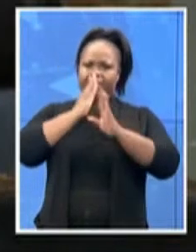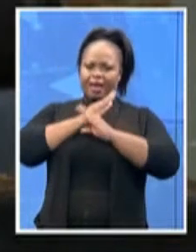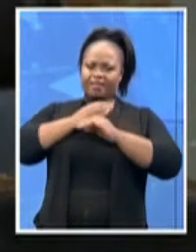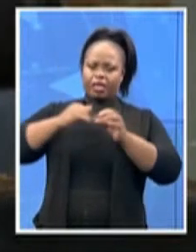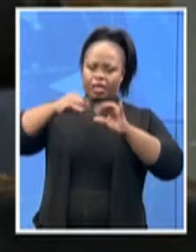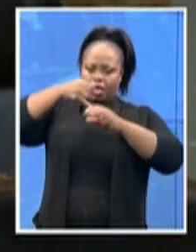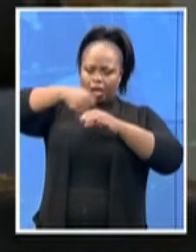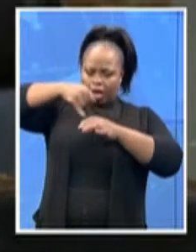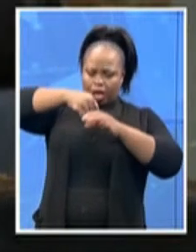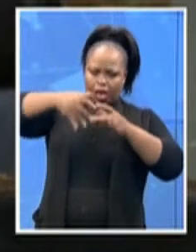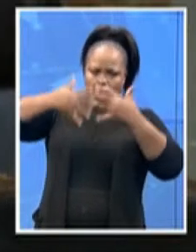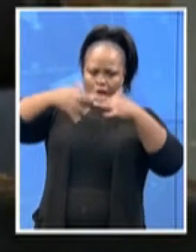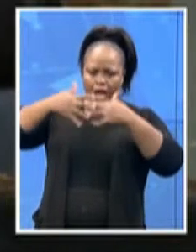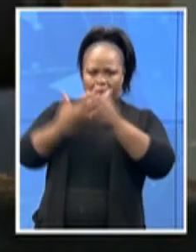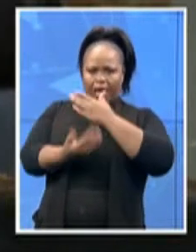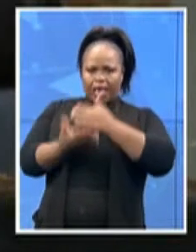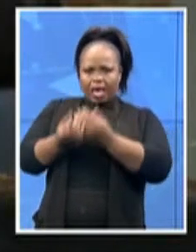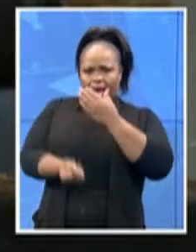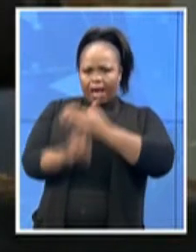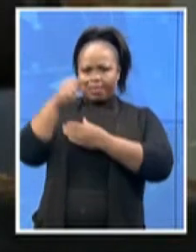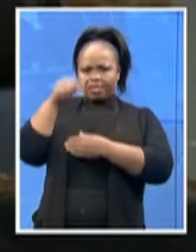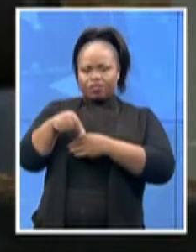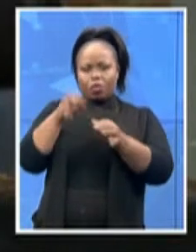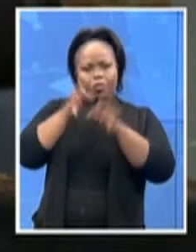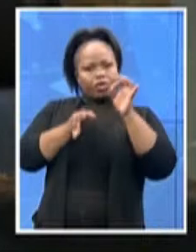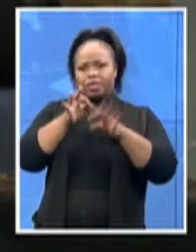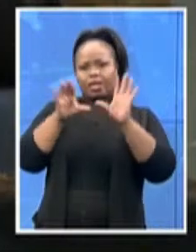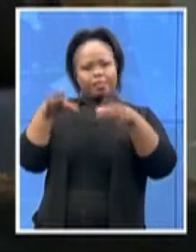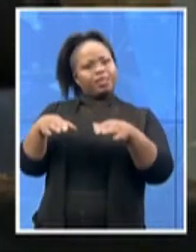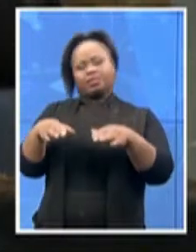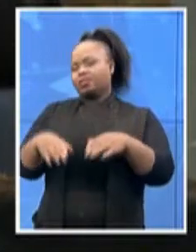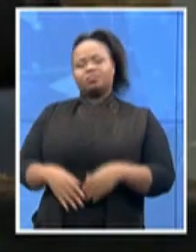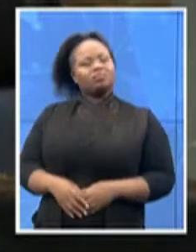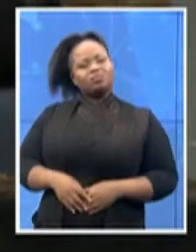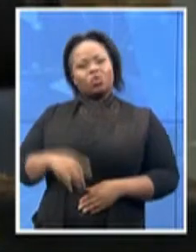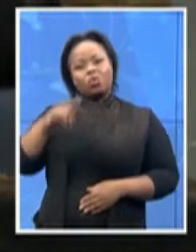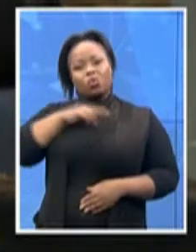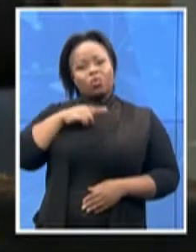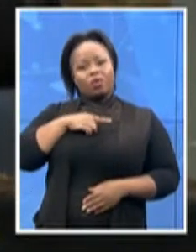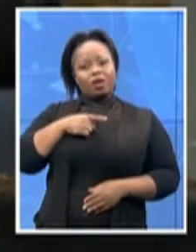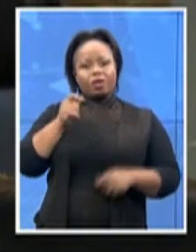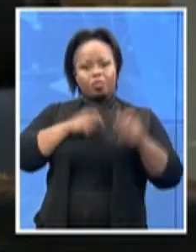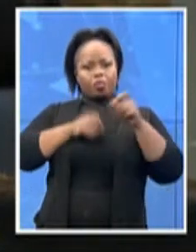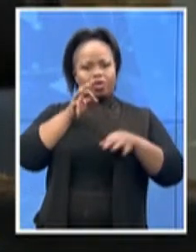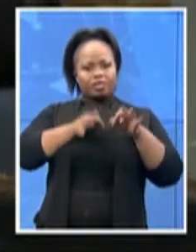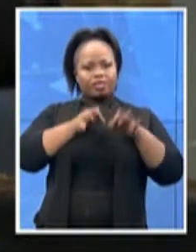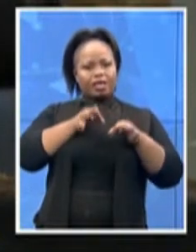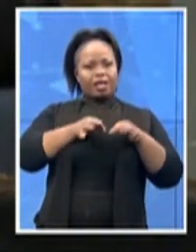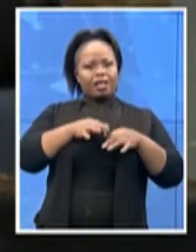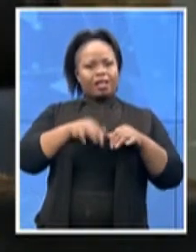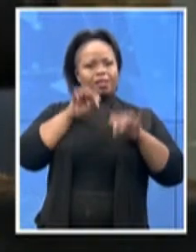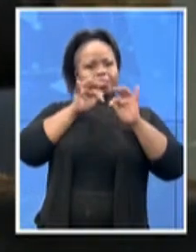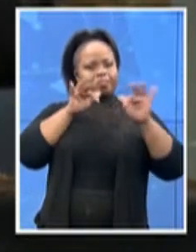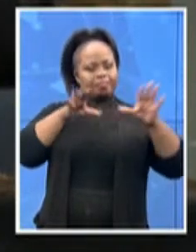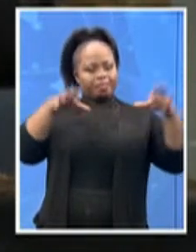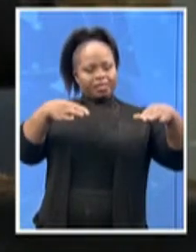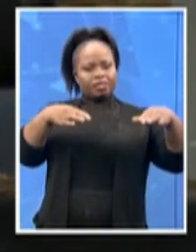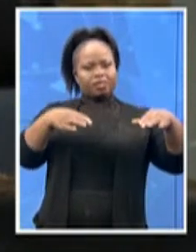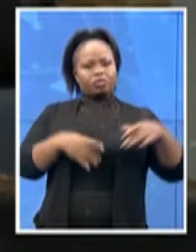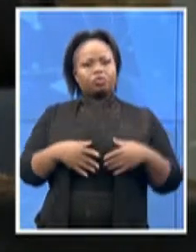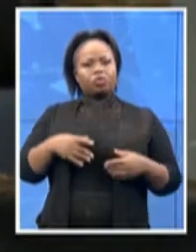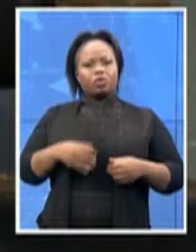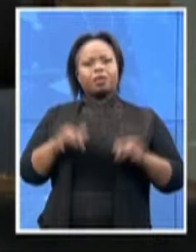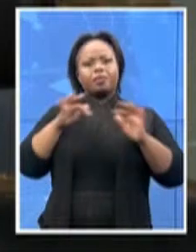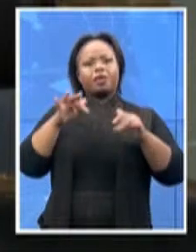do not perform a public function or exercise a public power when they conduct